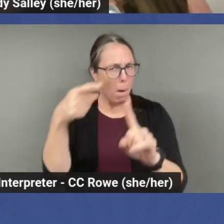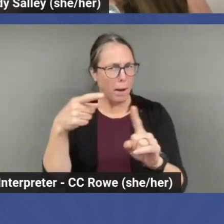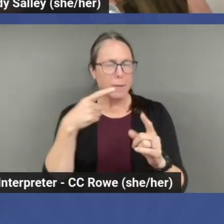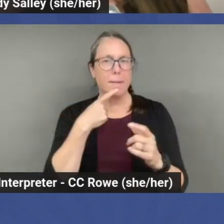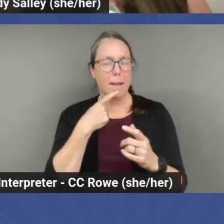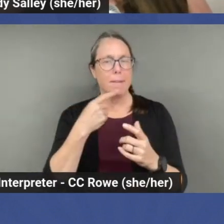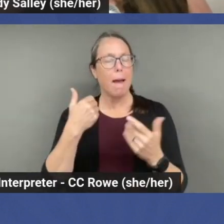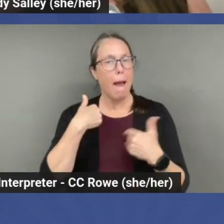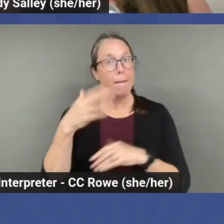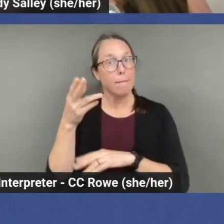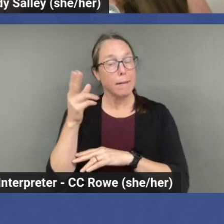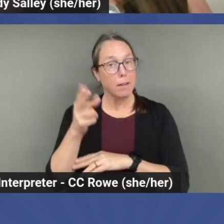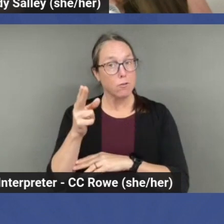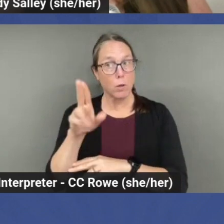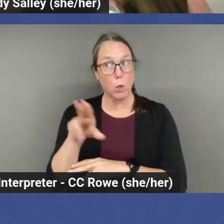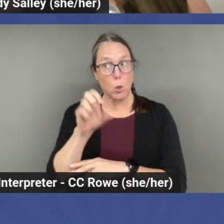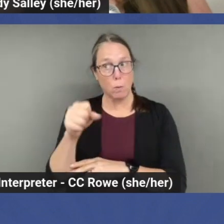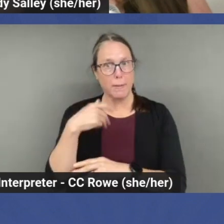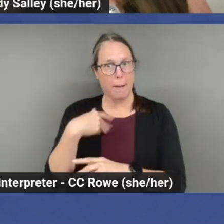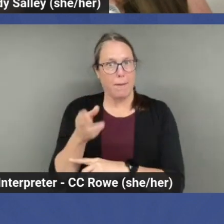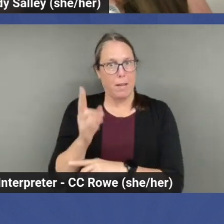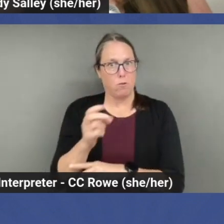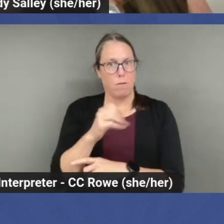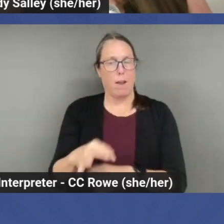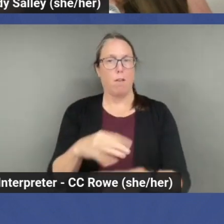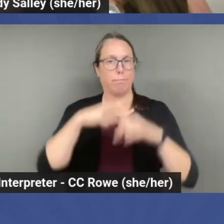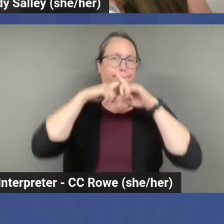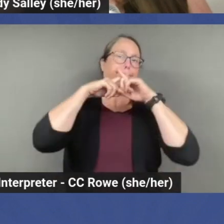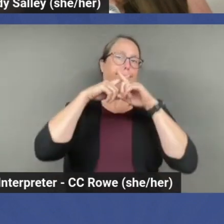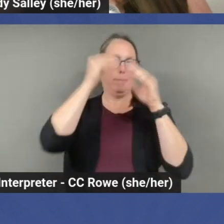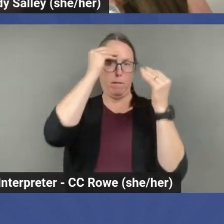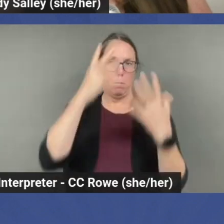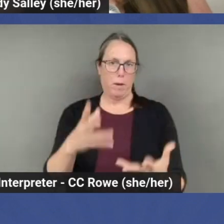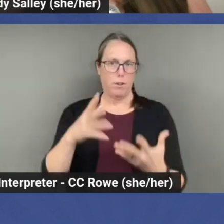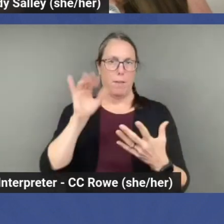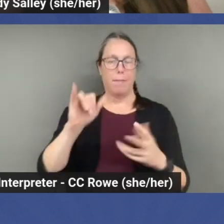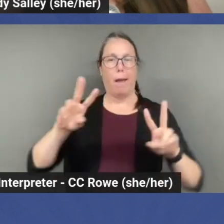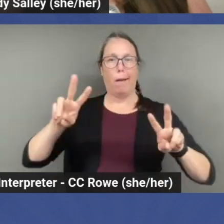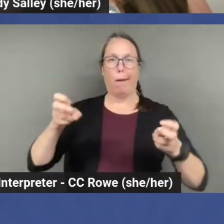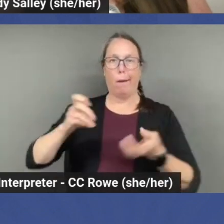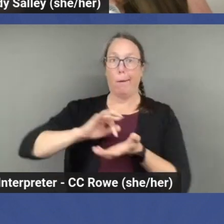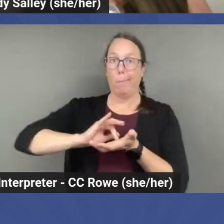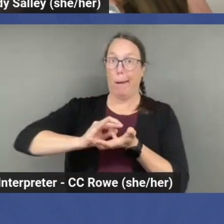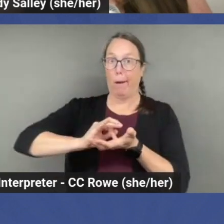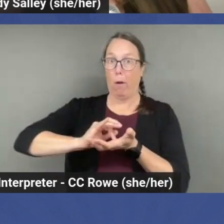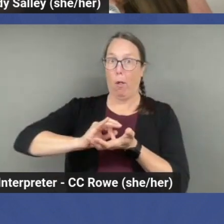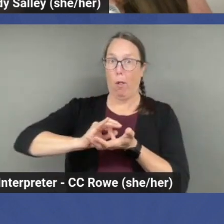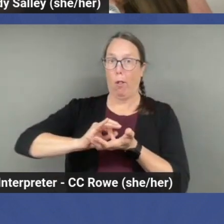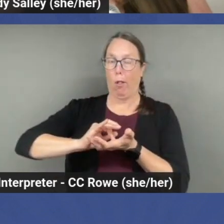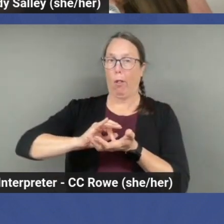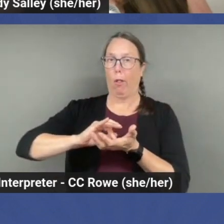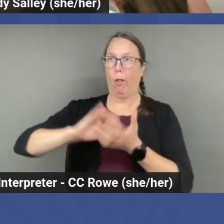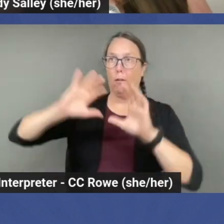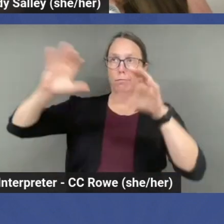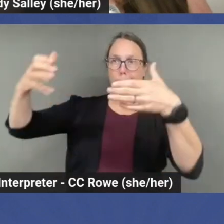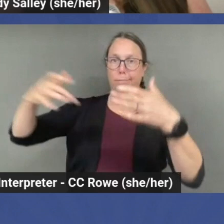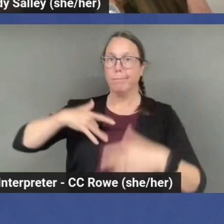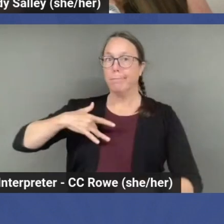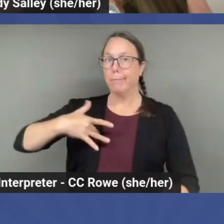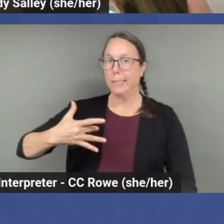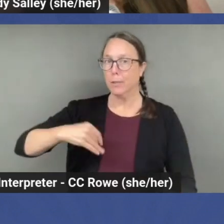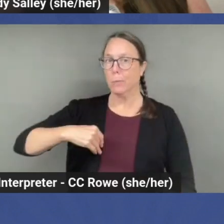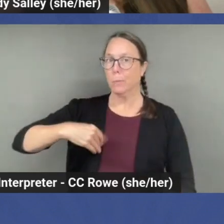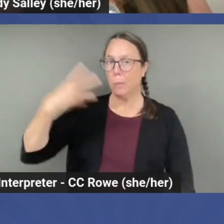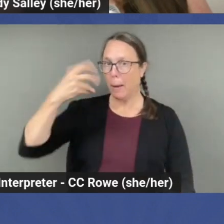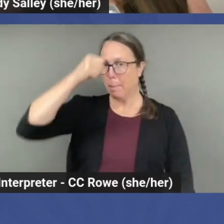censoring information that the kind of quote unquote medical establishment, usually white, usually men, usually,